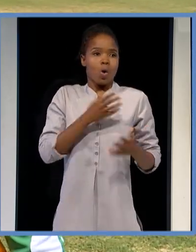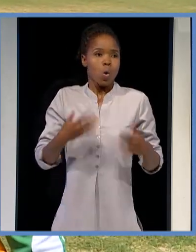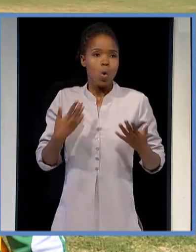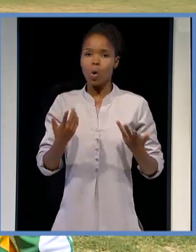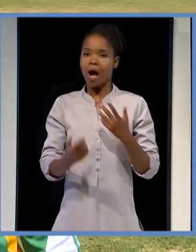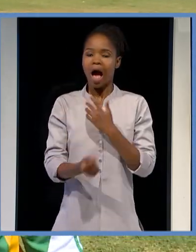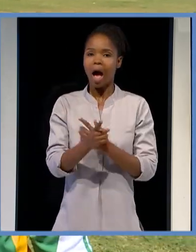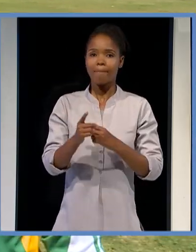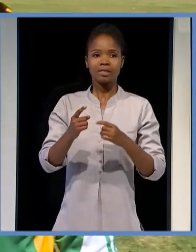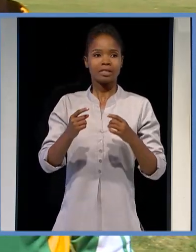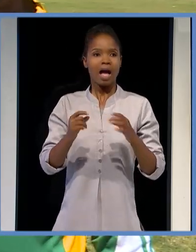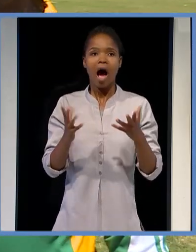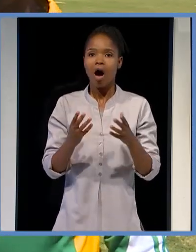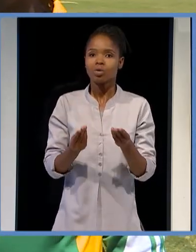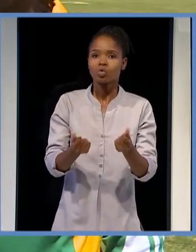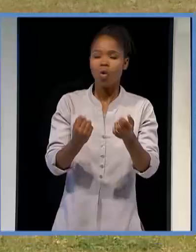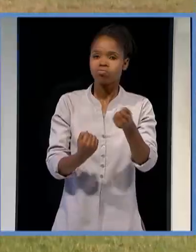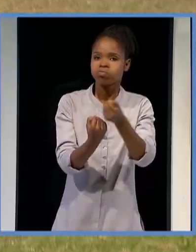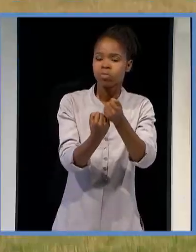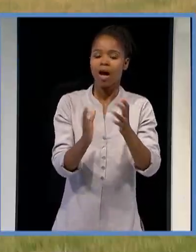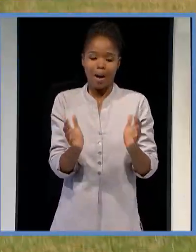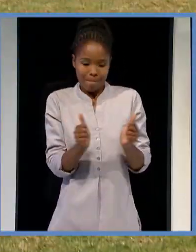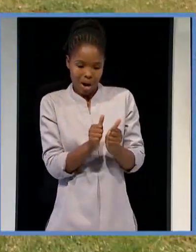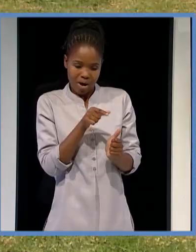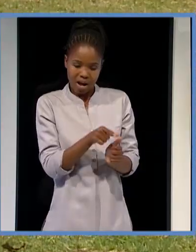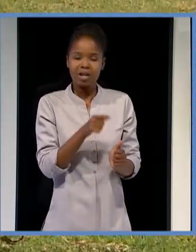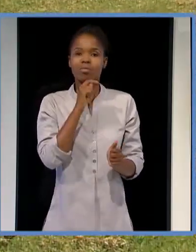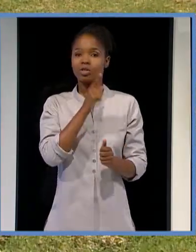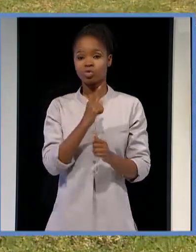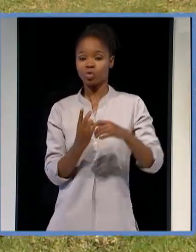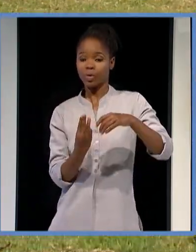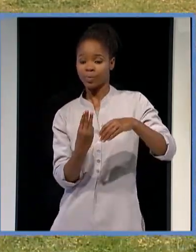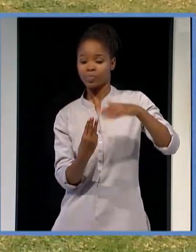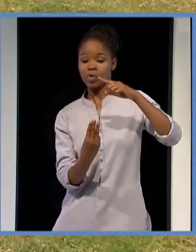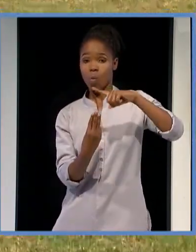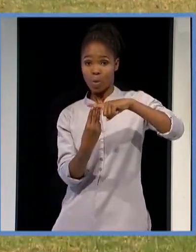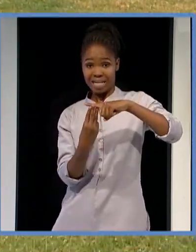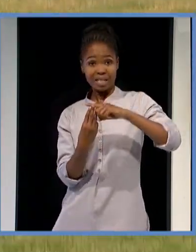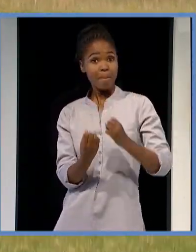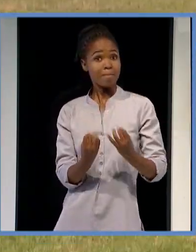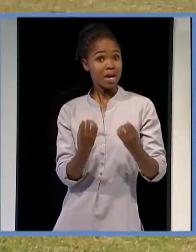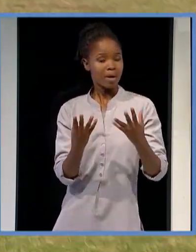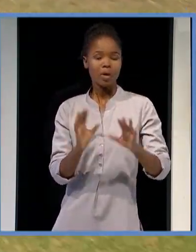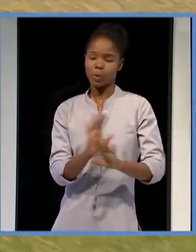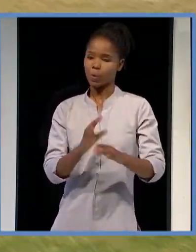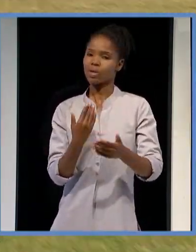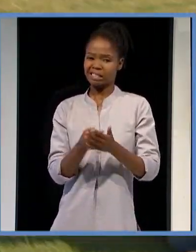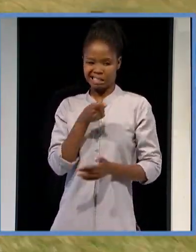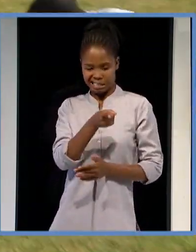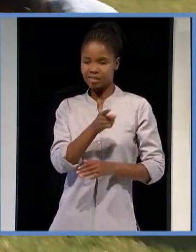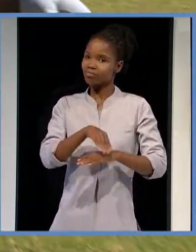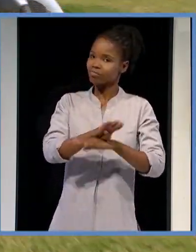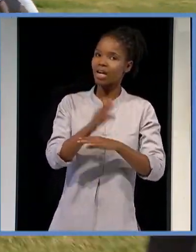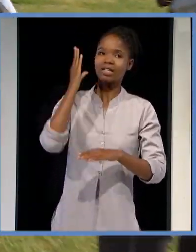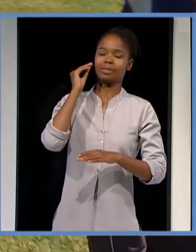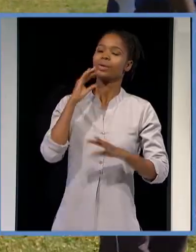sort of try and get some sort of partnership going because there aren't too many wickets after that. So that for me was like one of the best games ever for